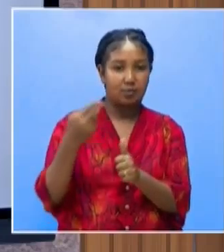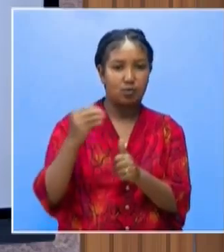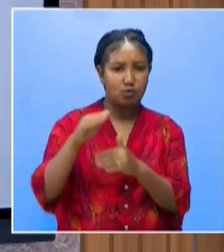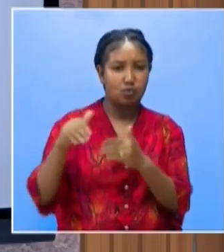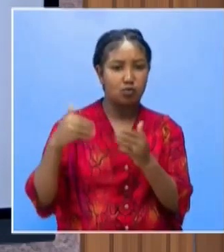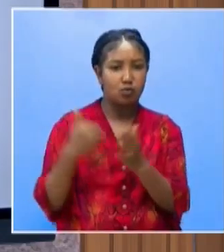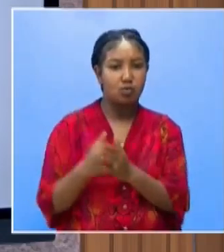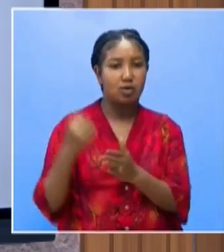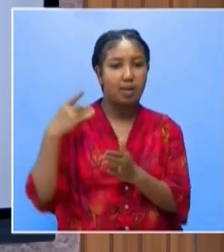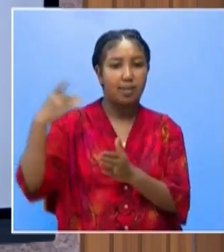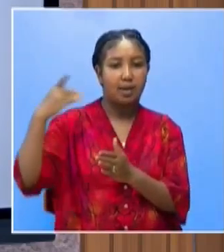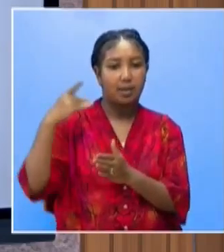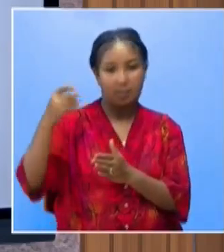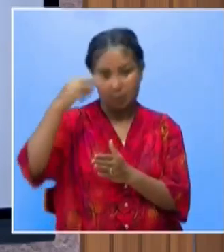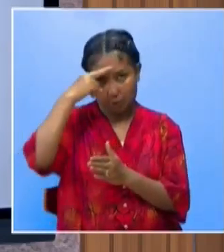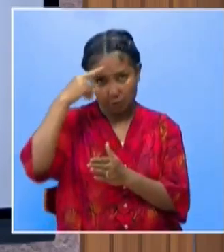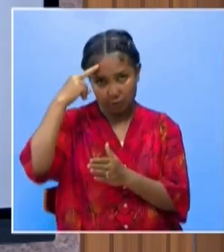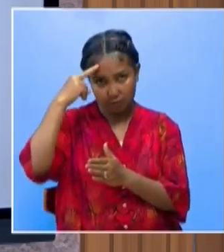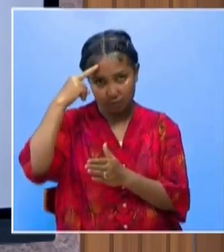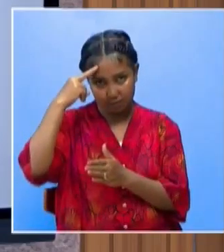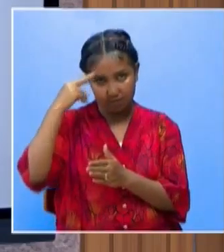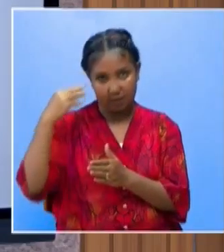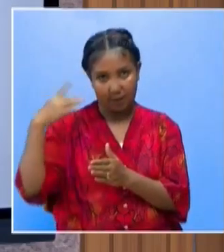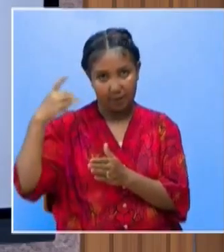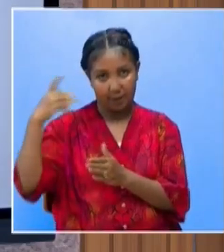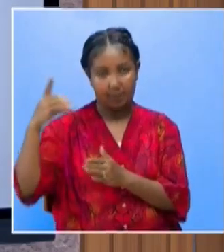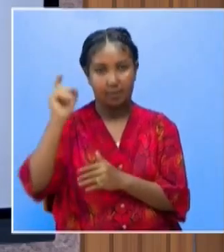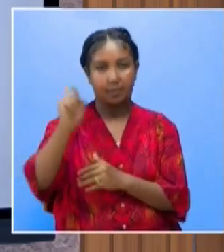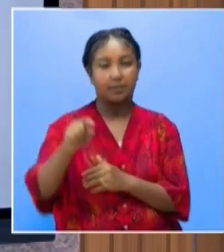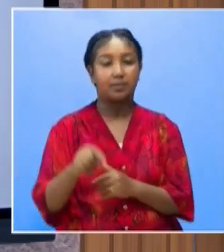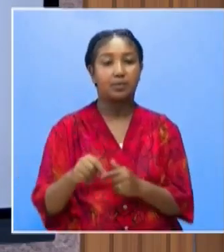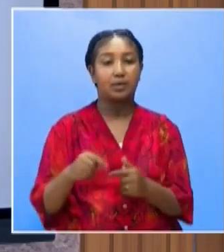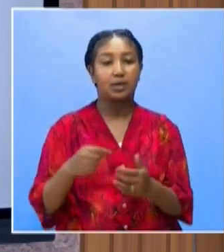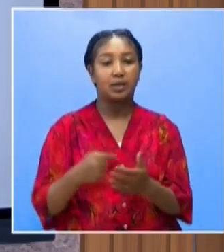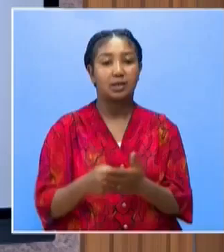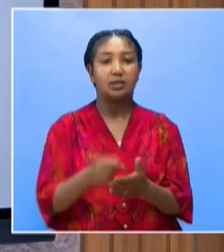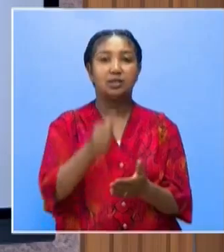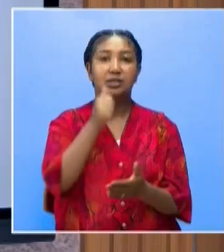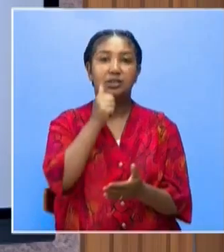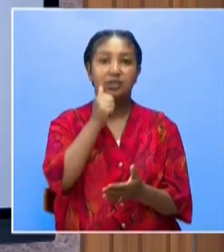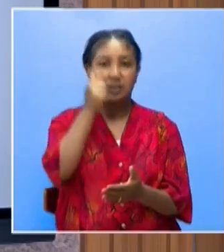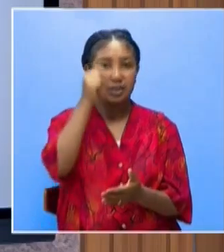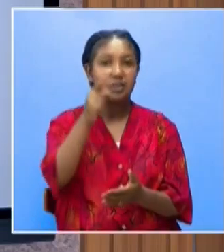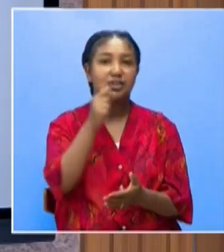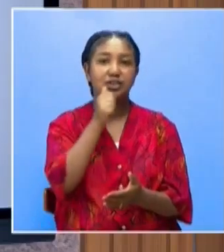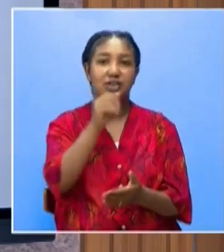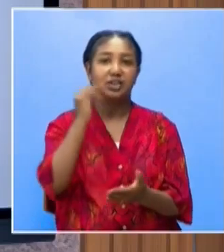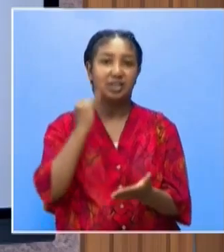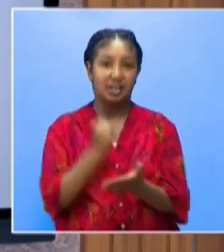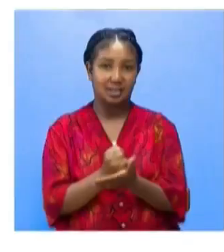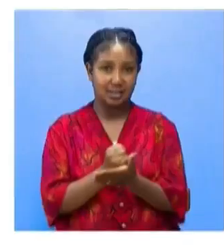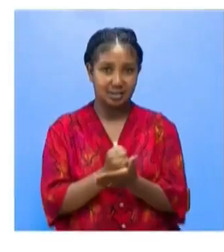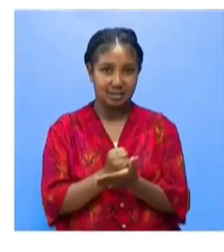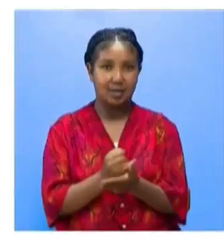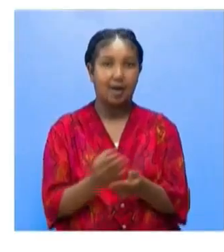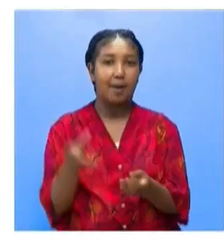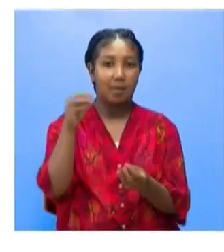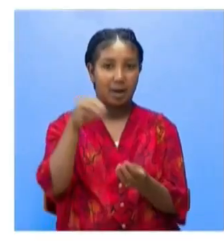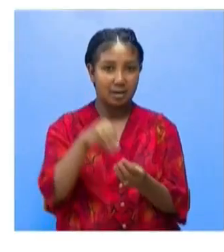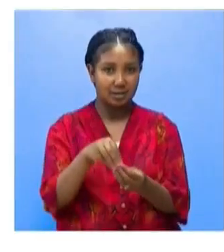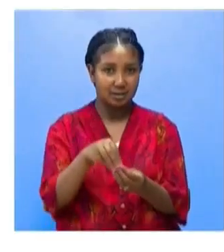letter because just we start the letters with them. He, she, it,